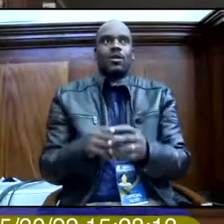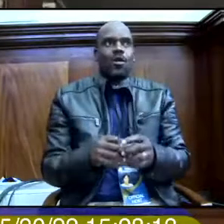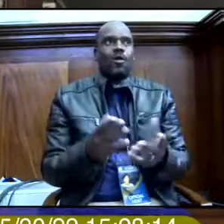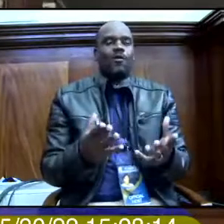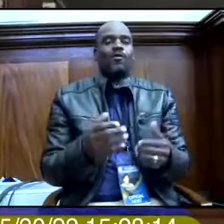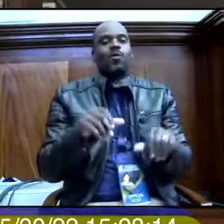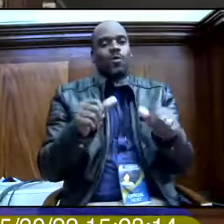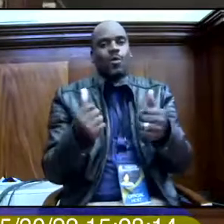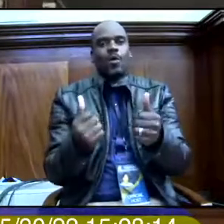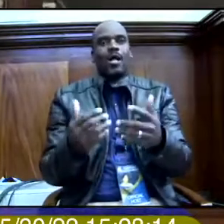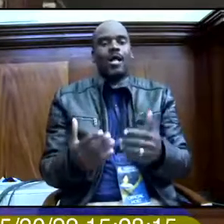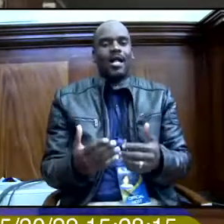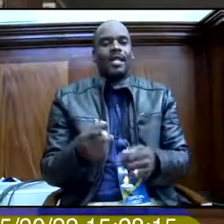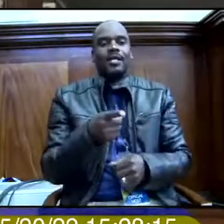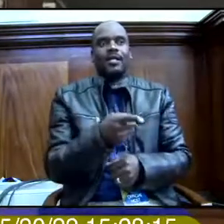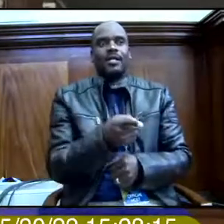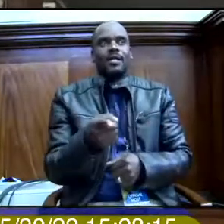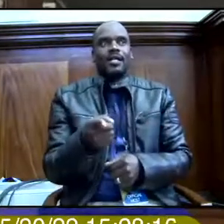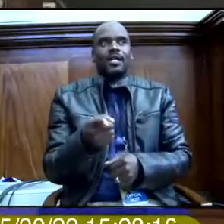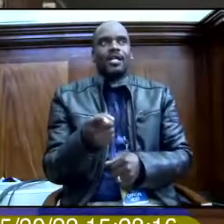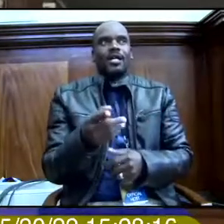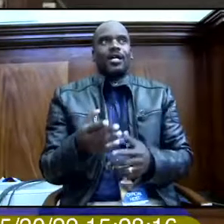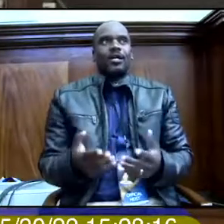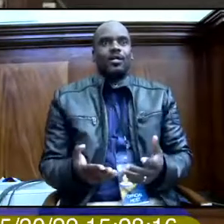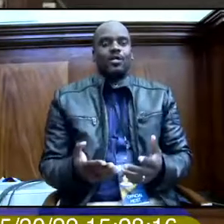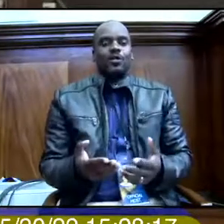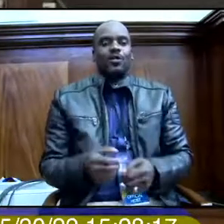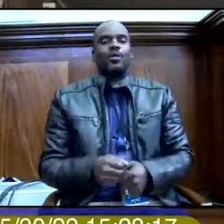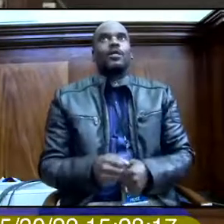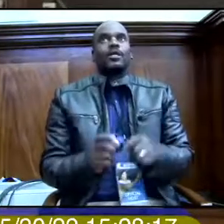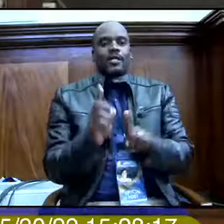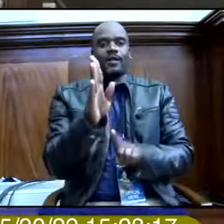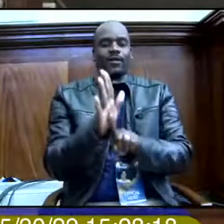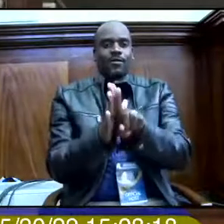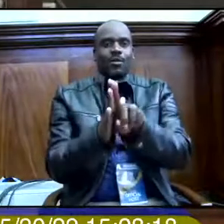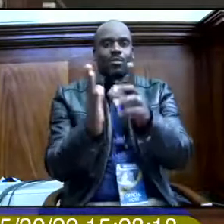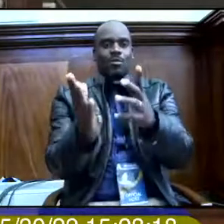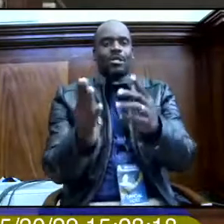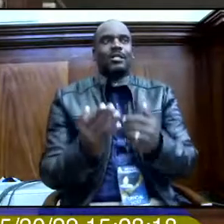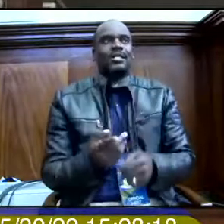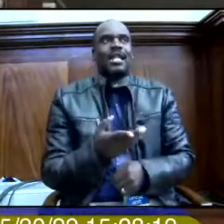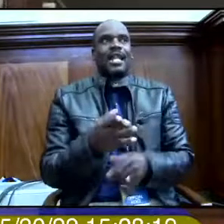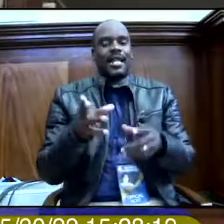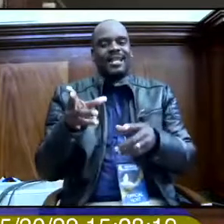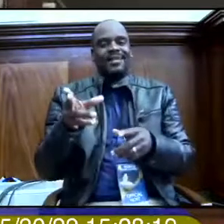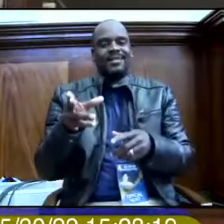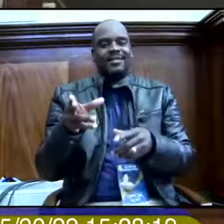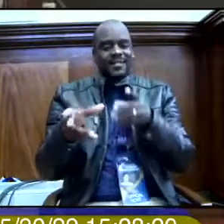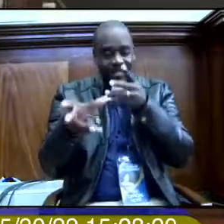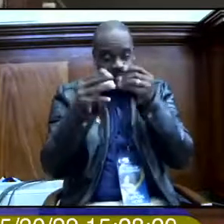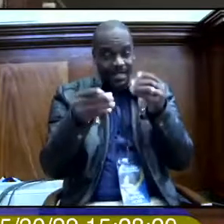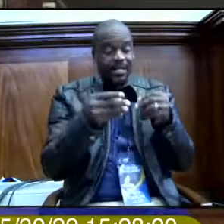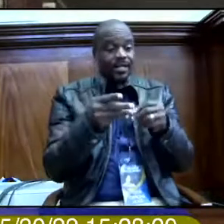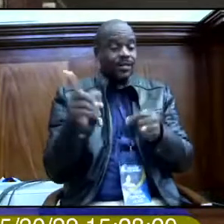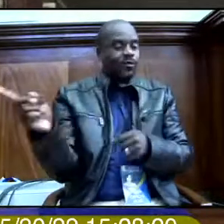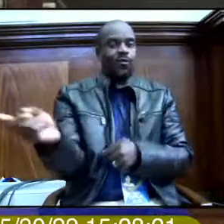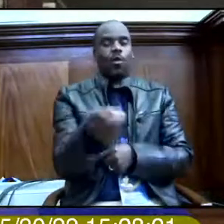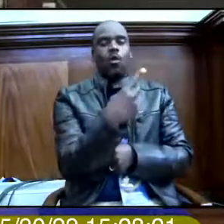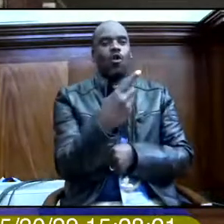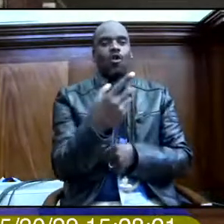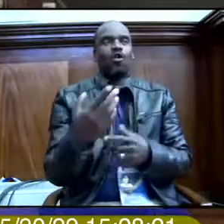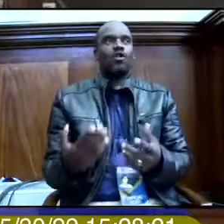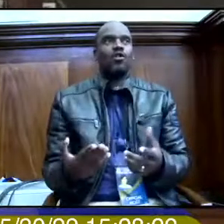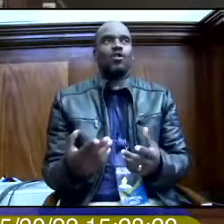to reinvest properly for longer-term development is a lesson for all our national wealth